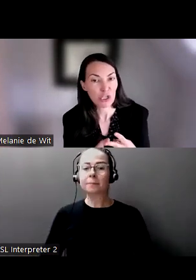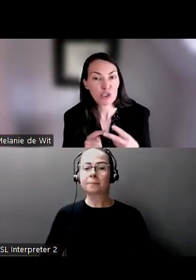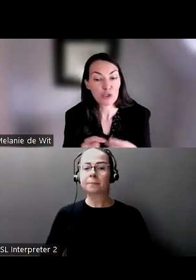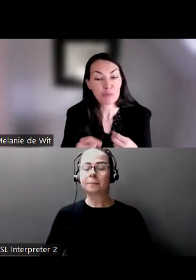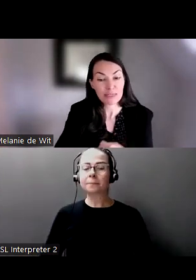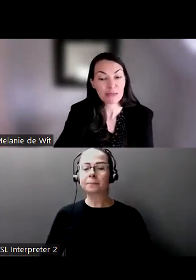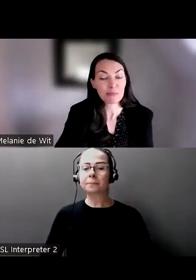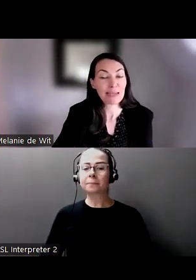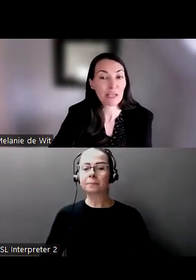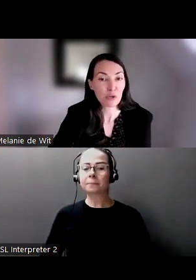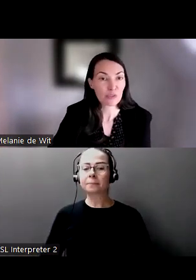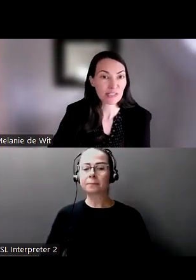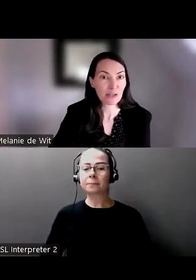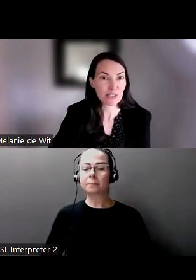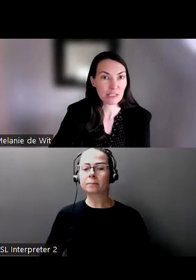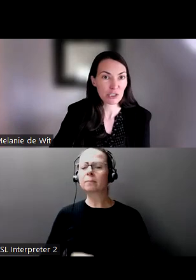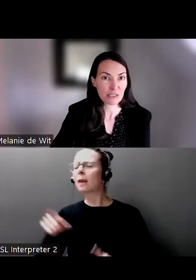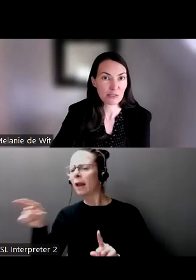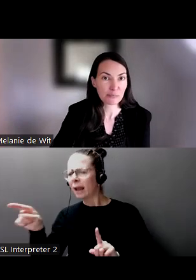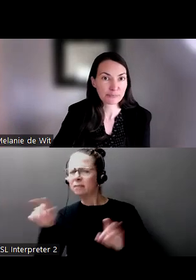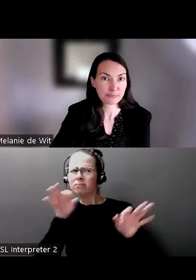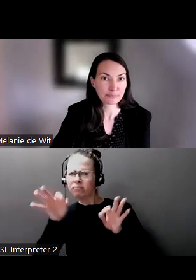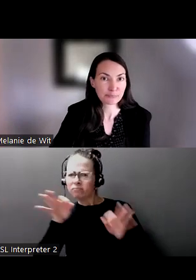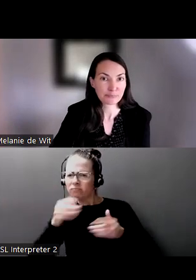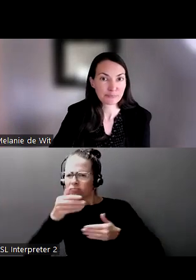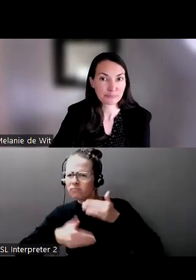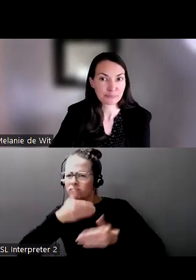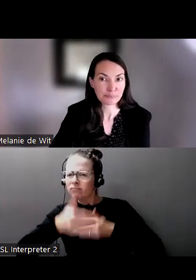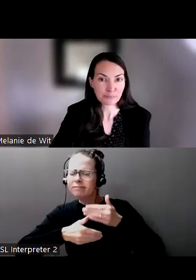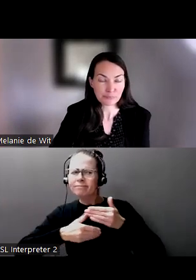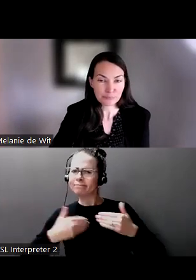individuals should be making those care decisions.